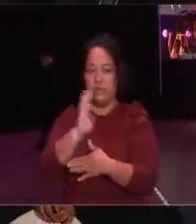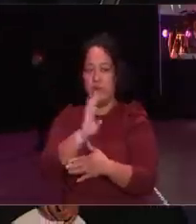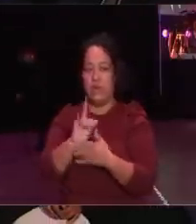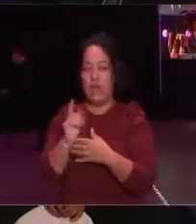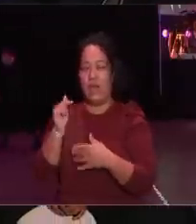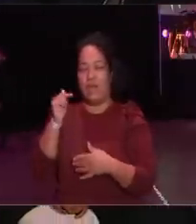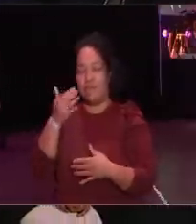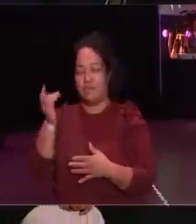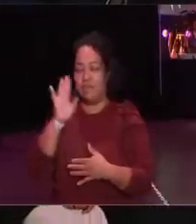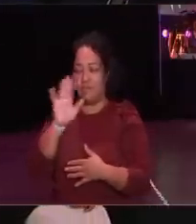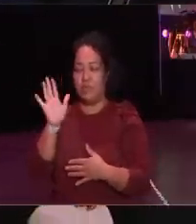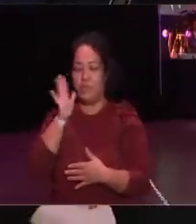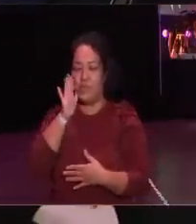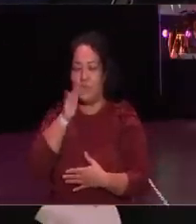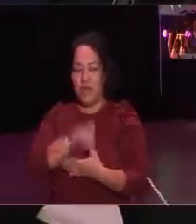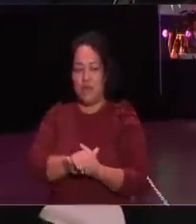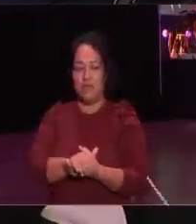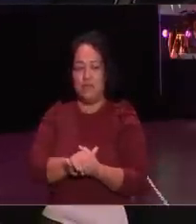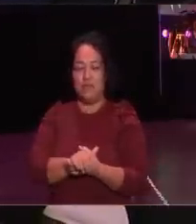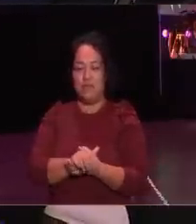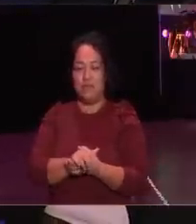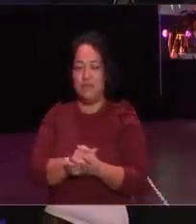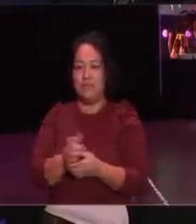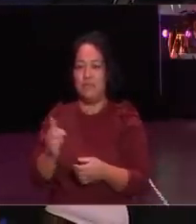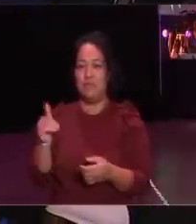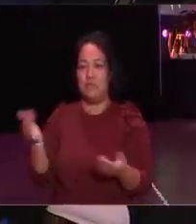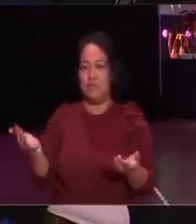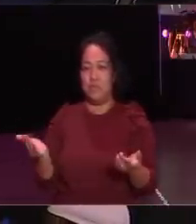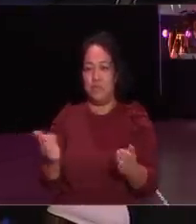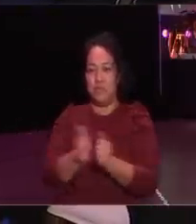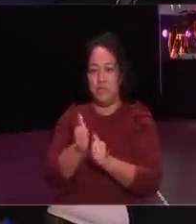wives that are here with us, God bless you. Ellas se llaman